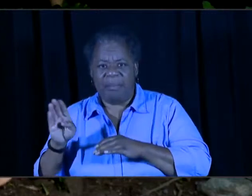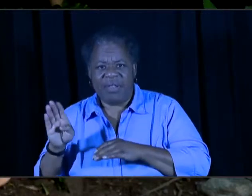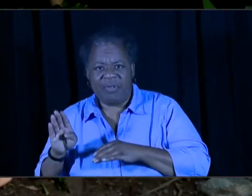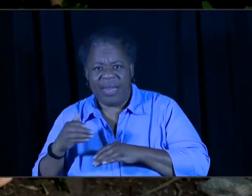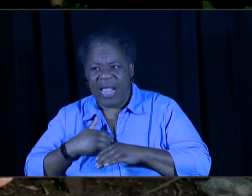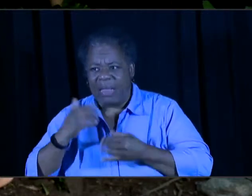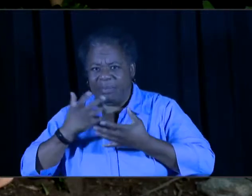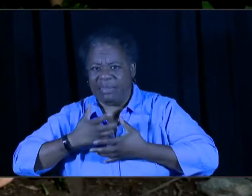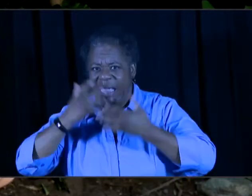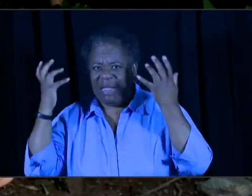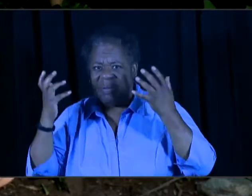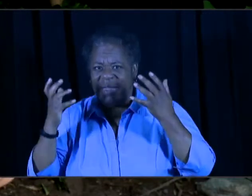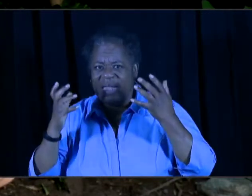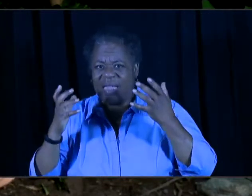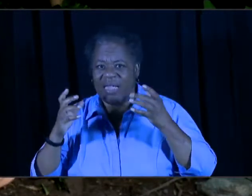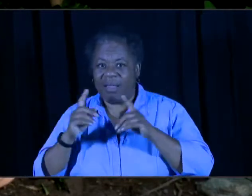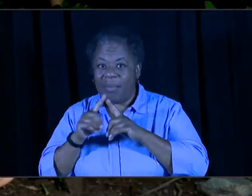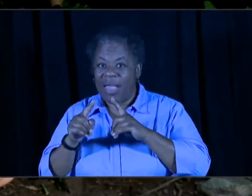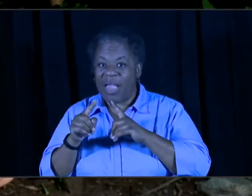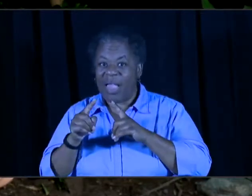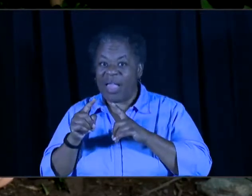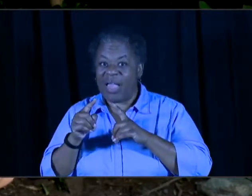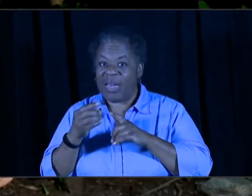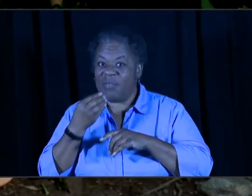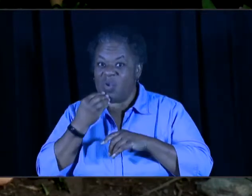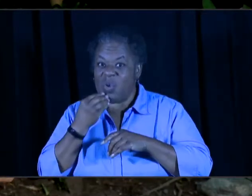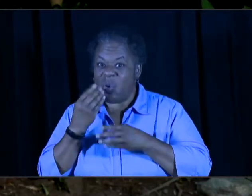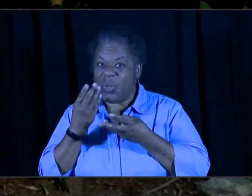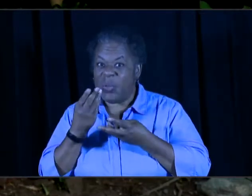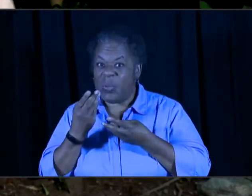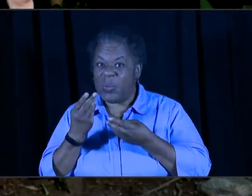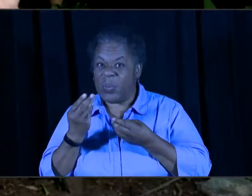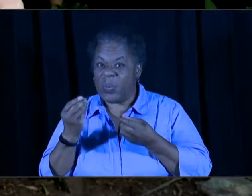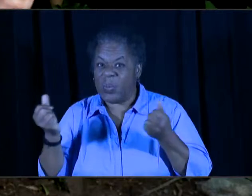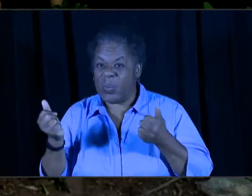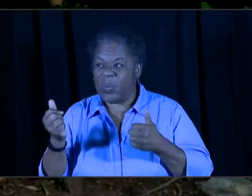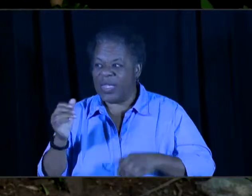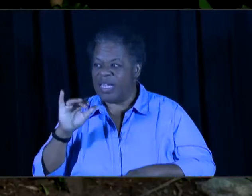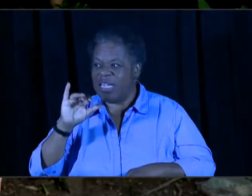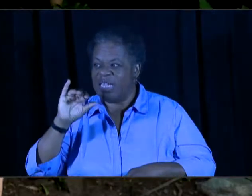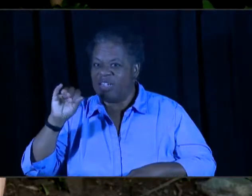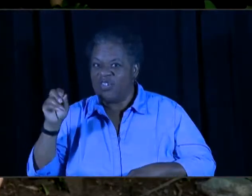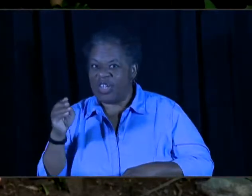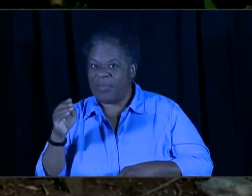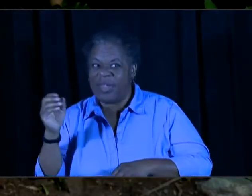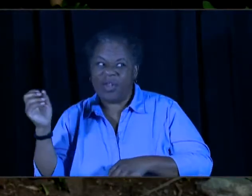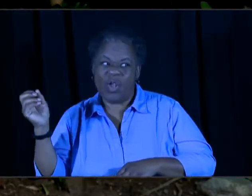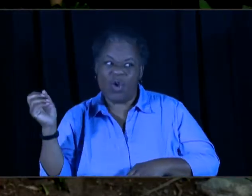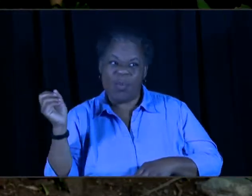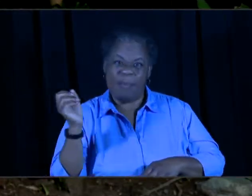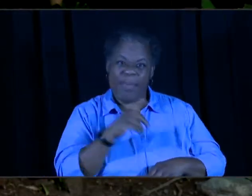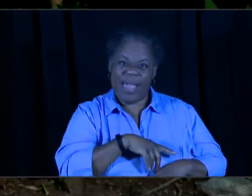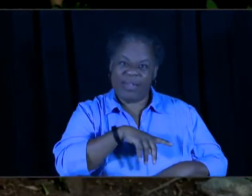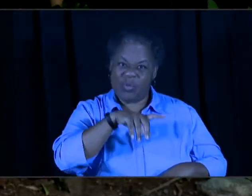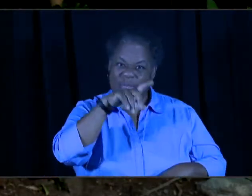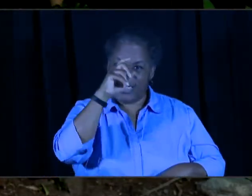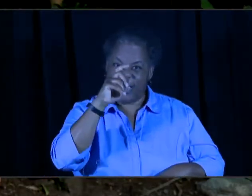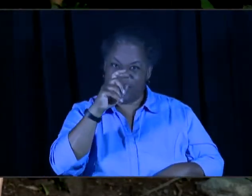But when they ran out of food again, Jacob said, "Go back to Egypt and buy some more